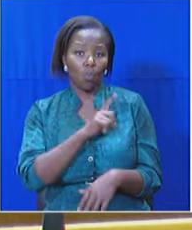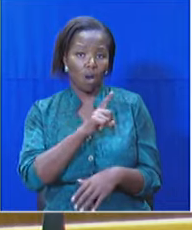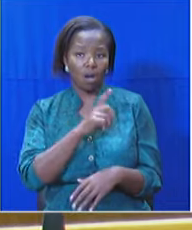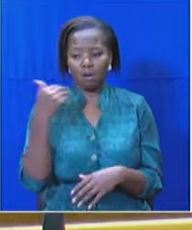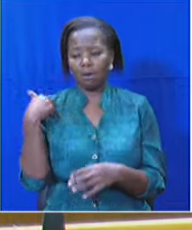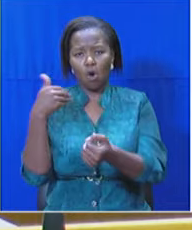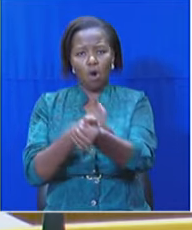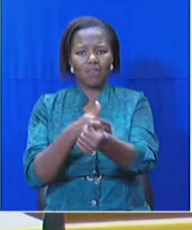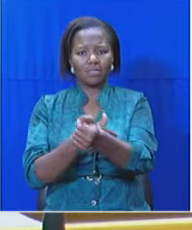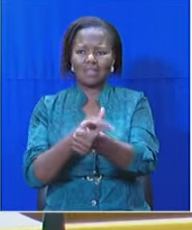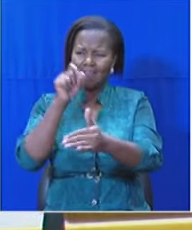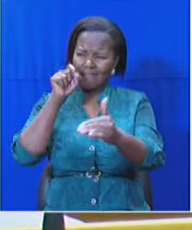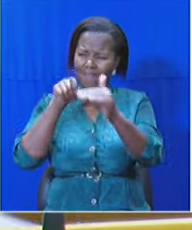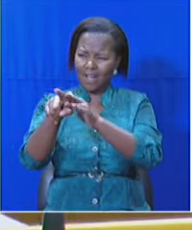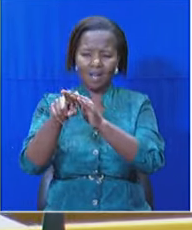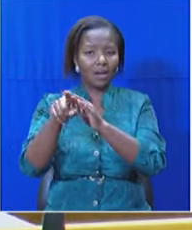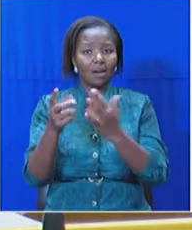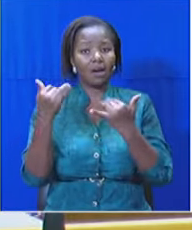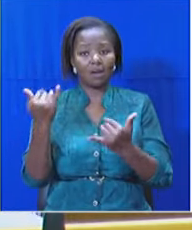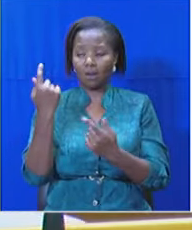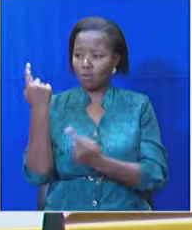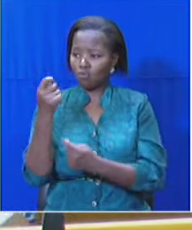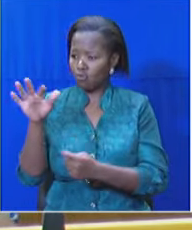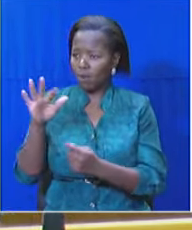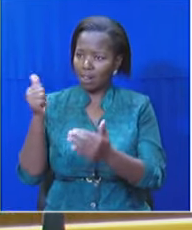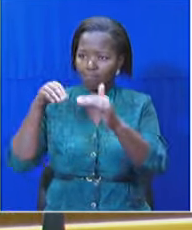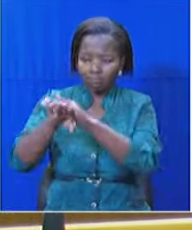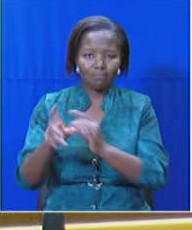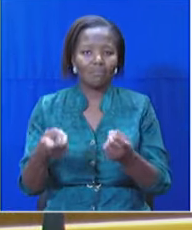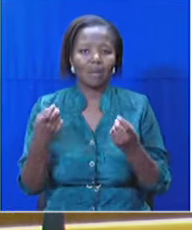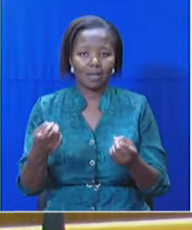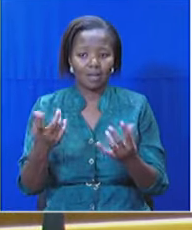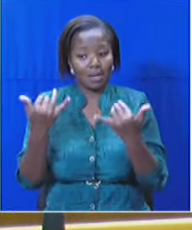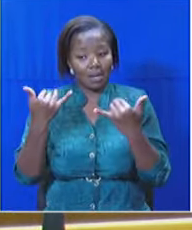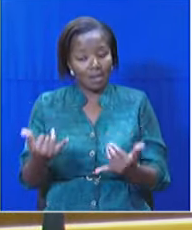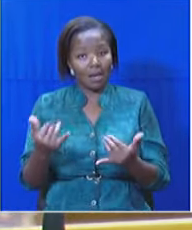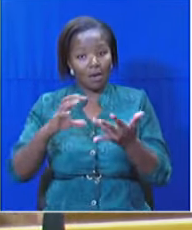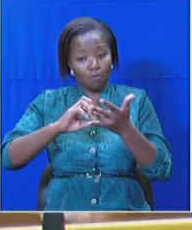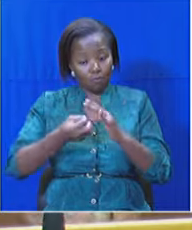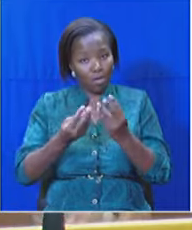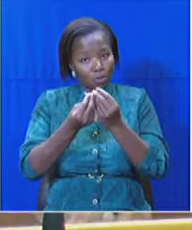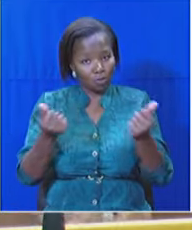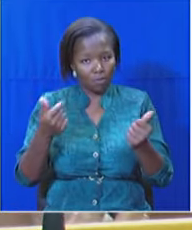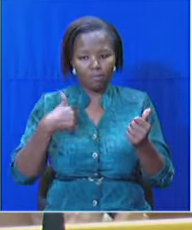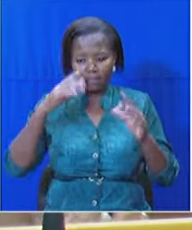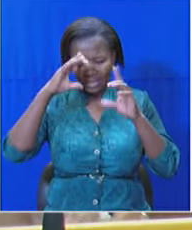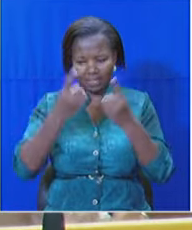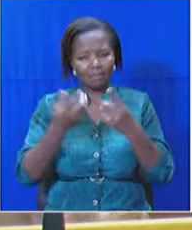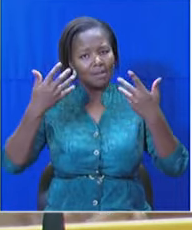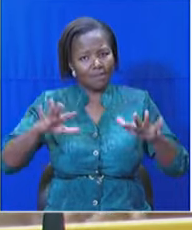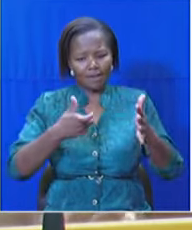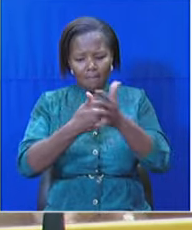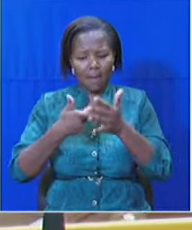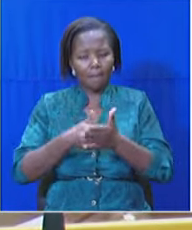were far for some rural people who were unemployed to reach them. To deal with this challenge, the department have procured 4